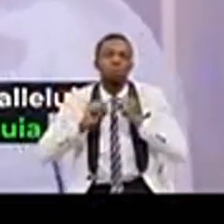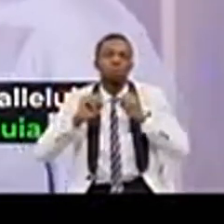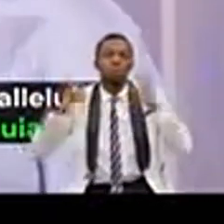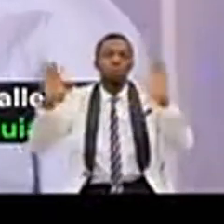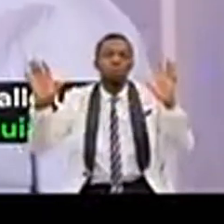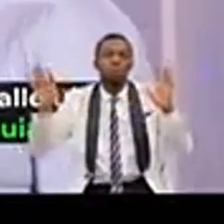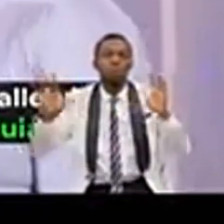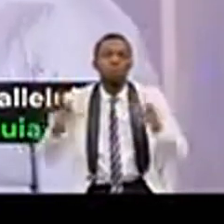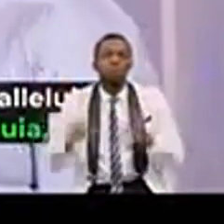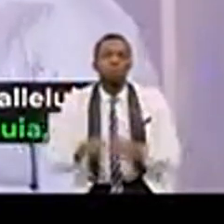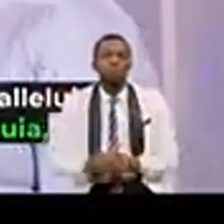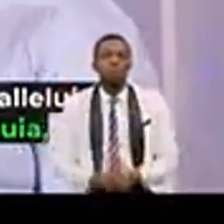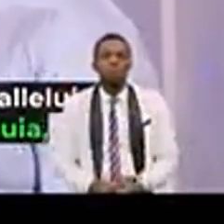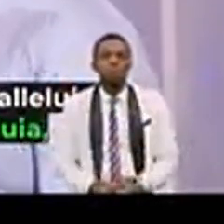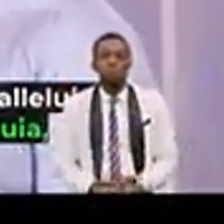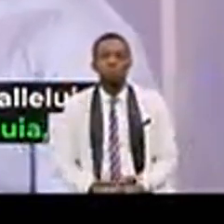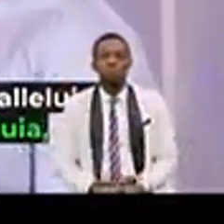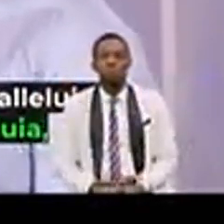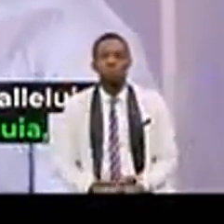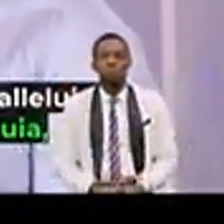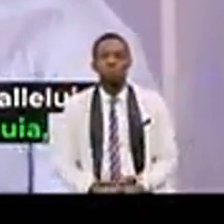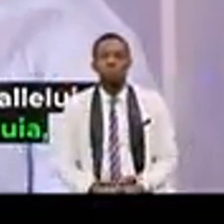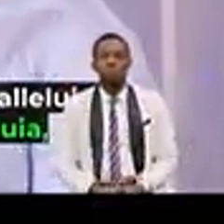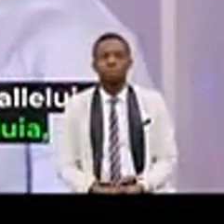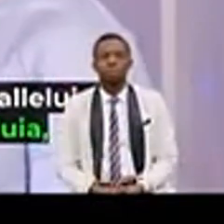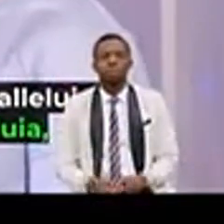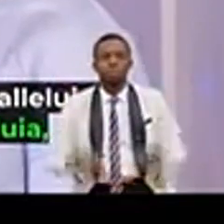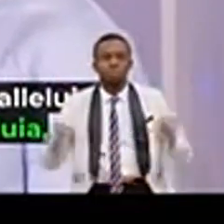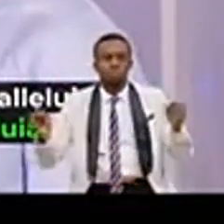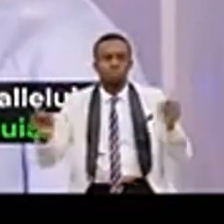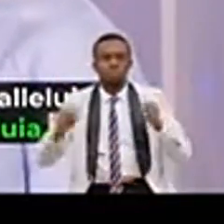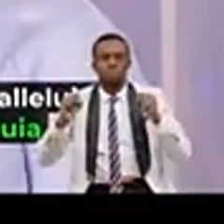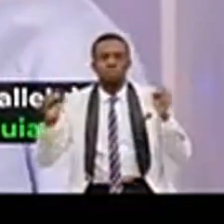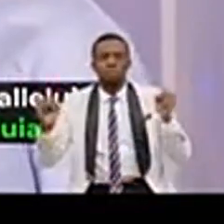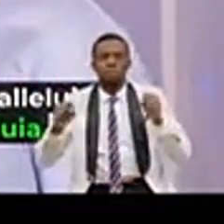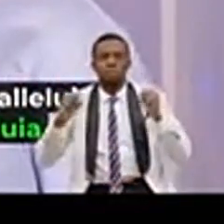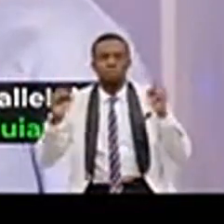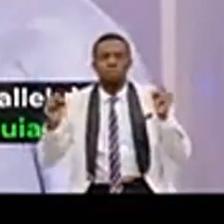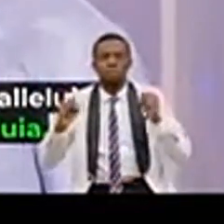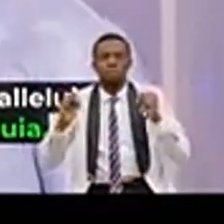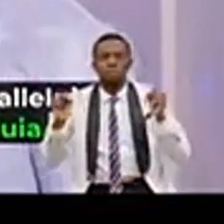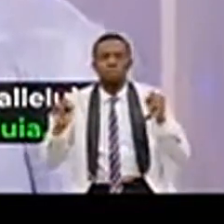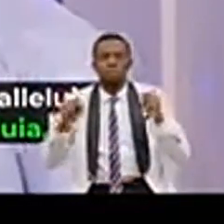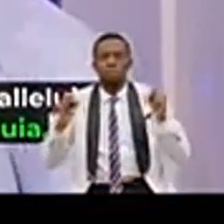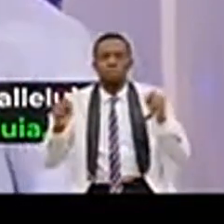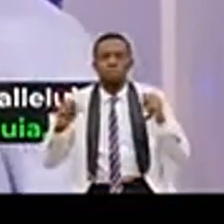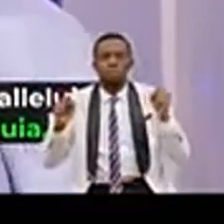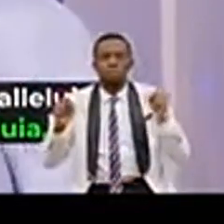Hallelujah, hallelujah, hallelujah.